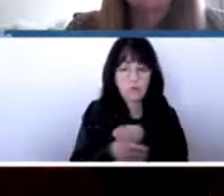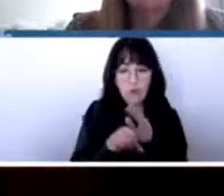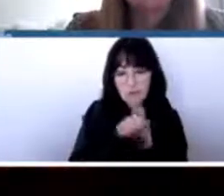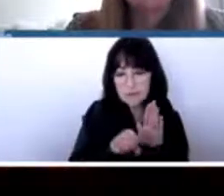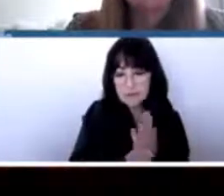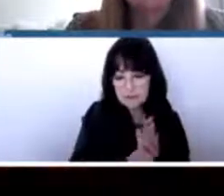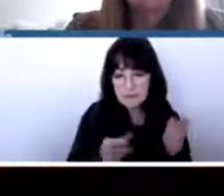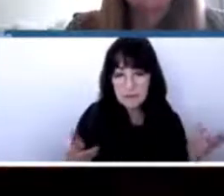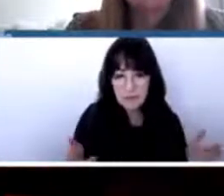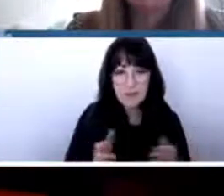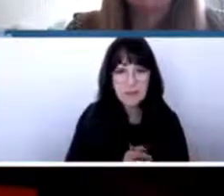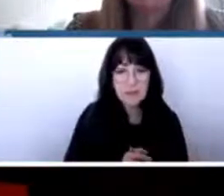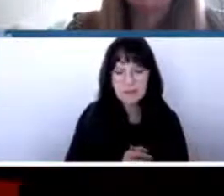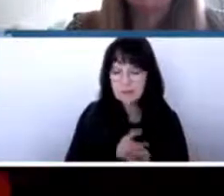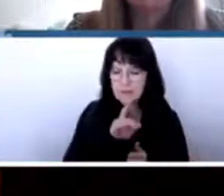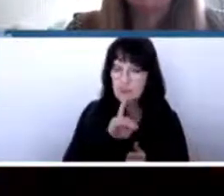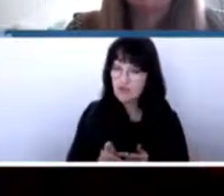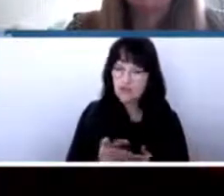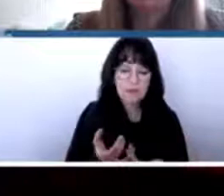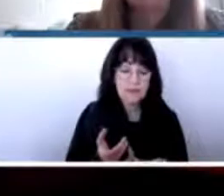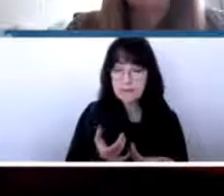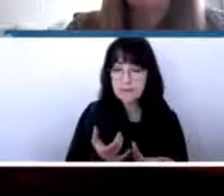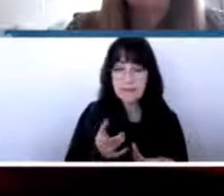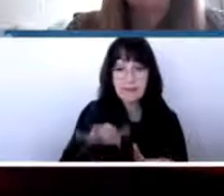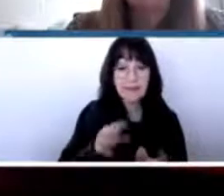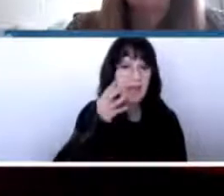very experienced and